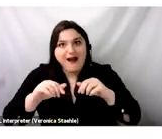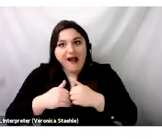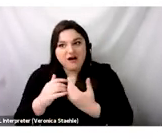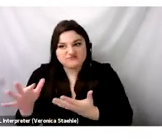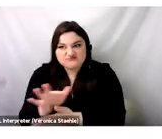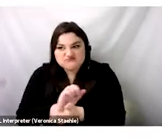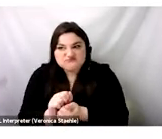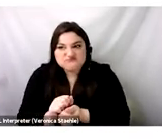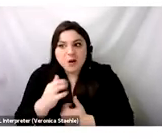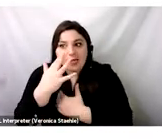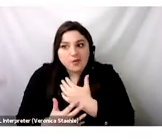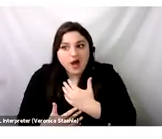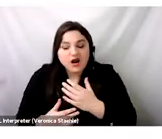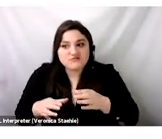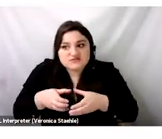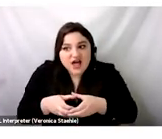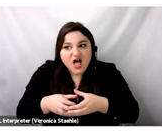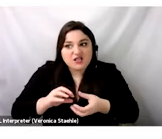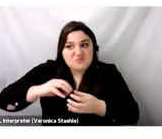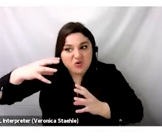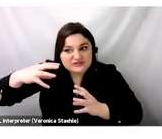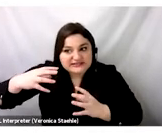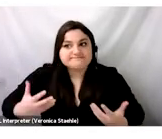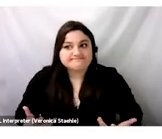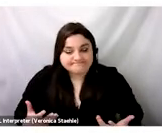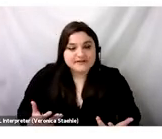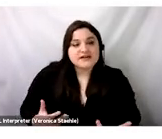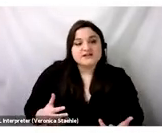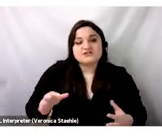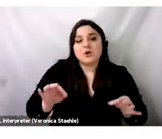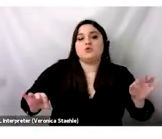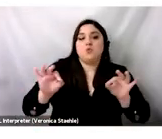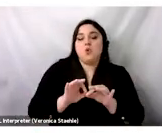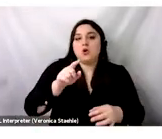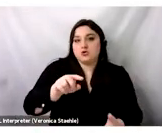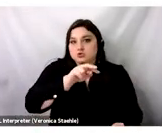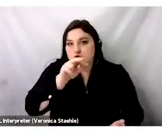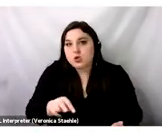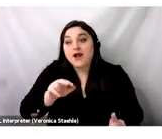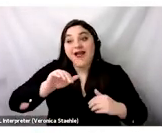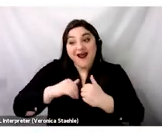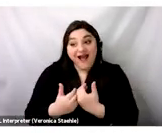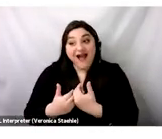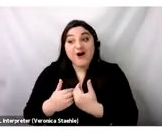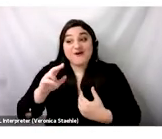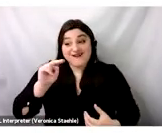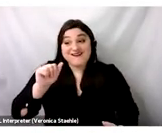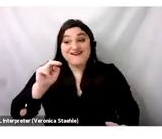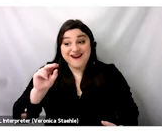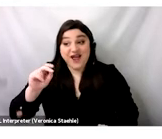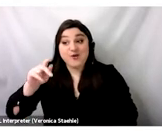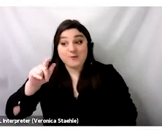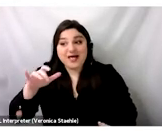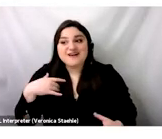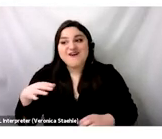And as I mentioned, nanoplastics, in addition to actually like chemically interacting with blood plasma, they found that